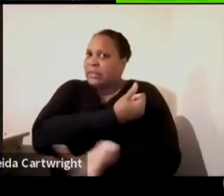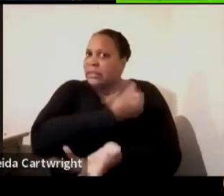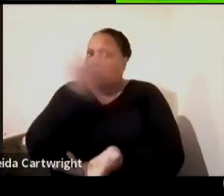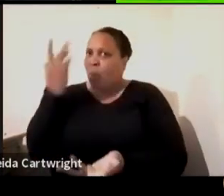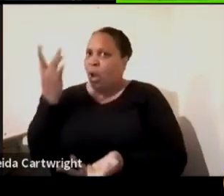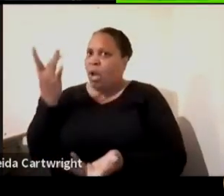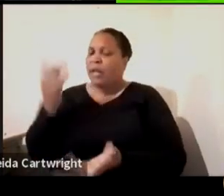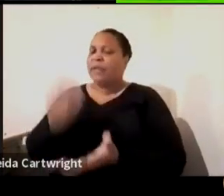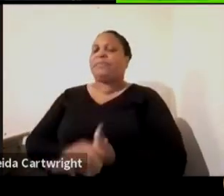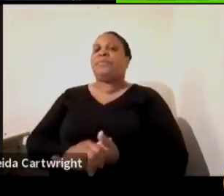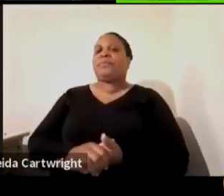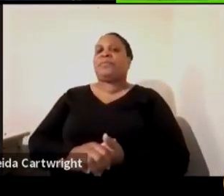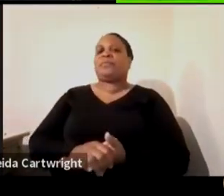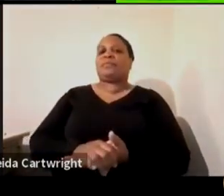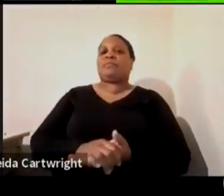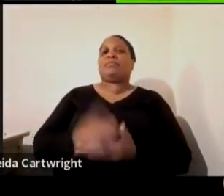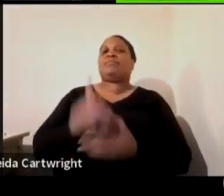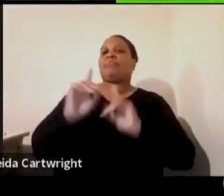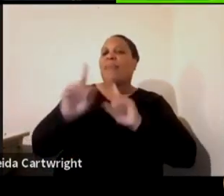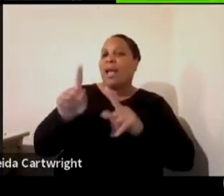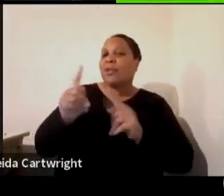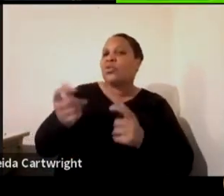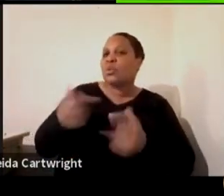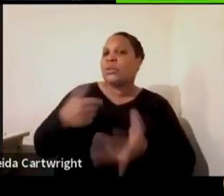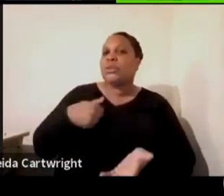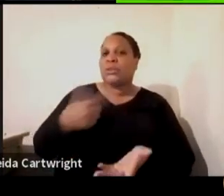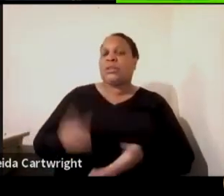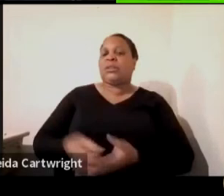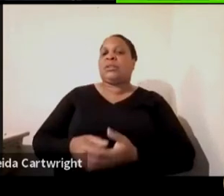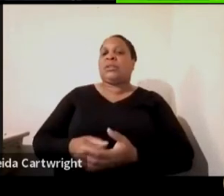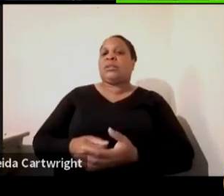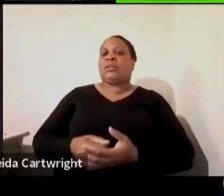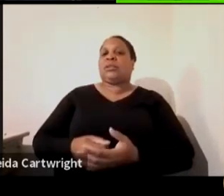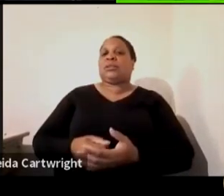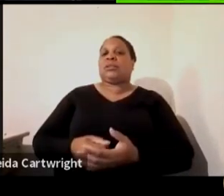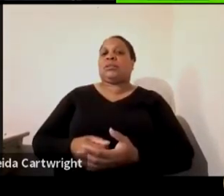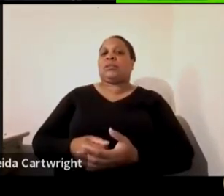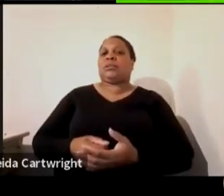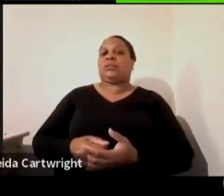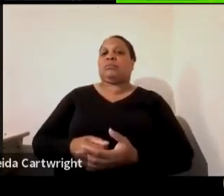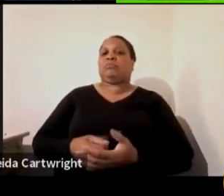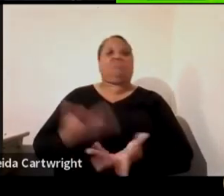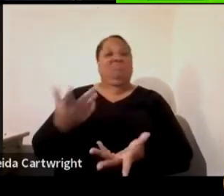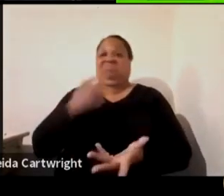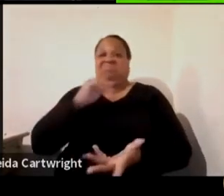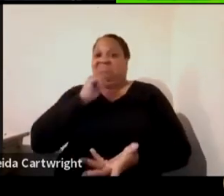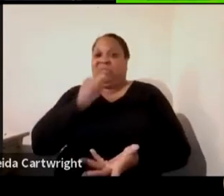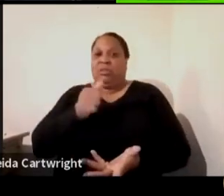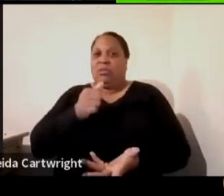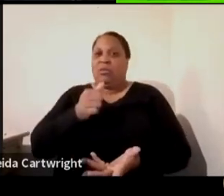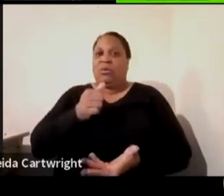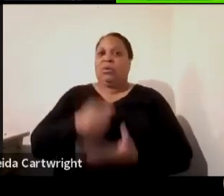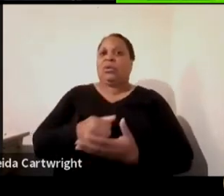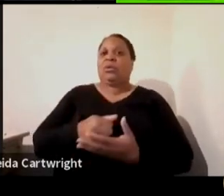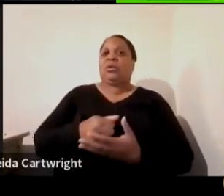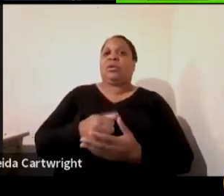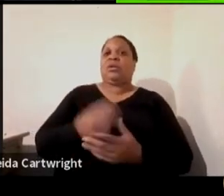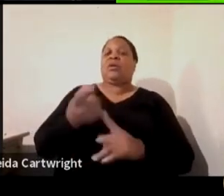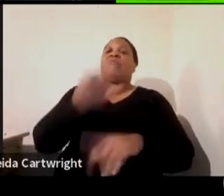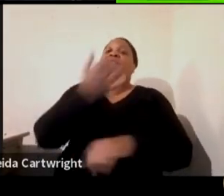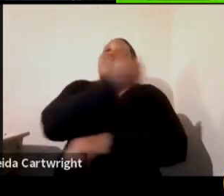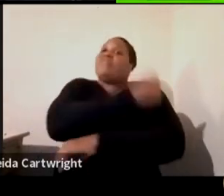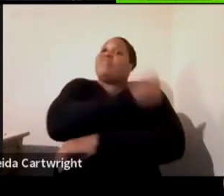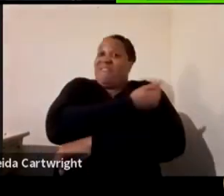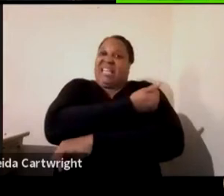I can just take that one real quickly. And you don't from a vaccine